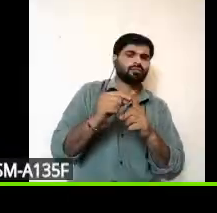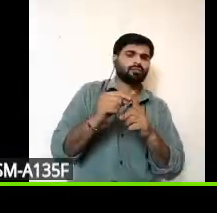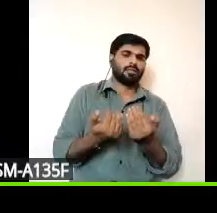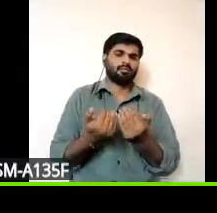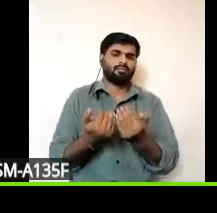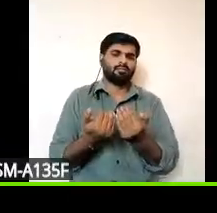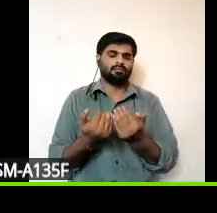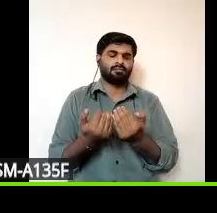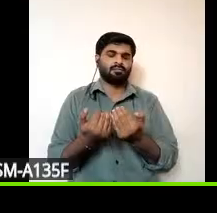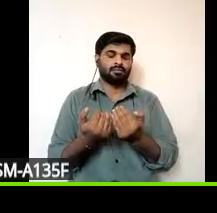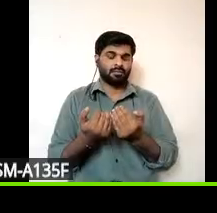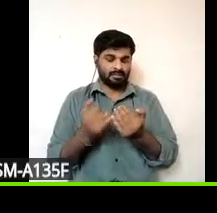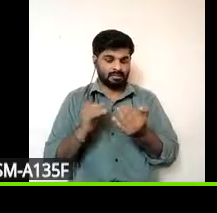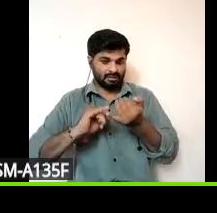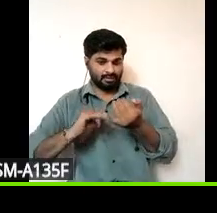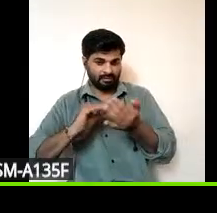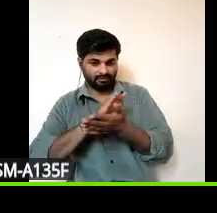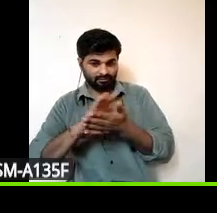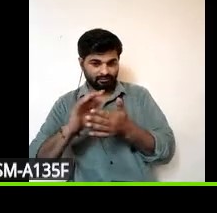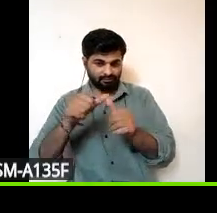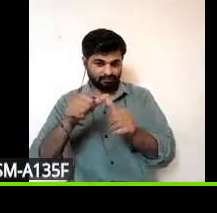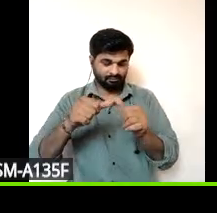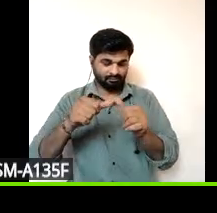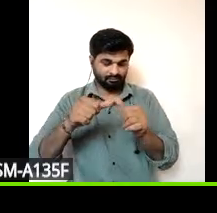Shashank. I'll try and share the screen. Is it?